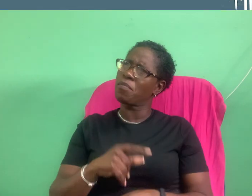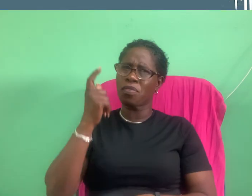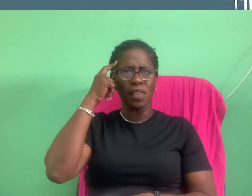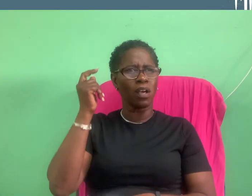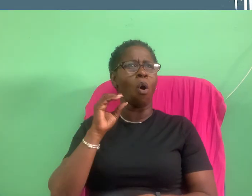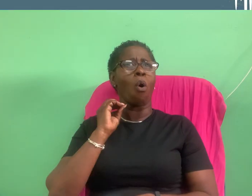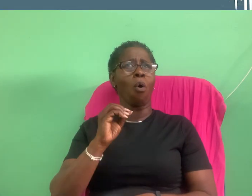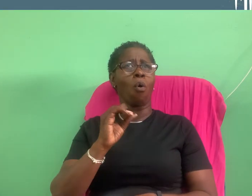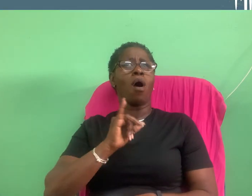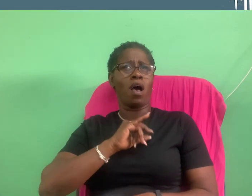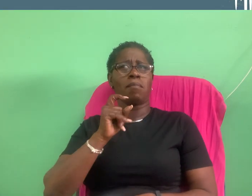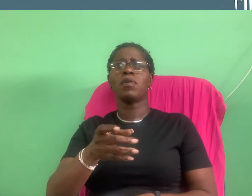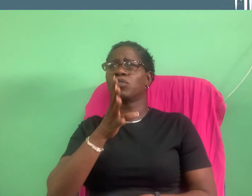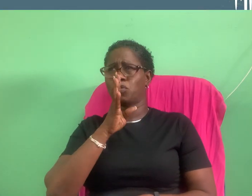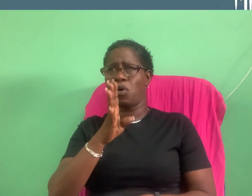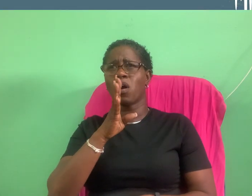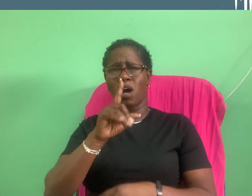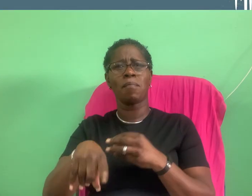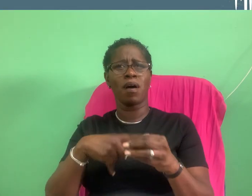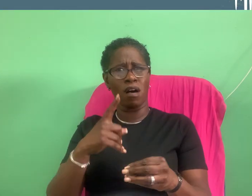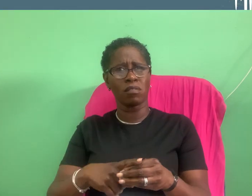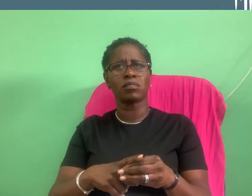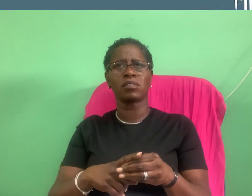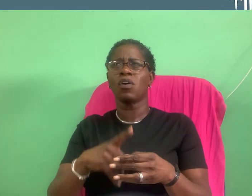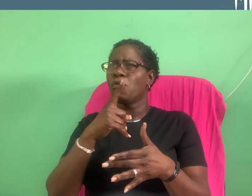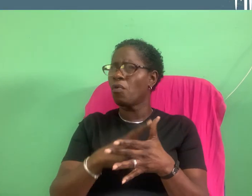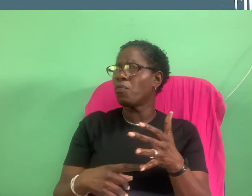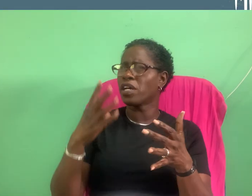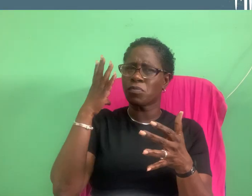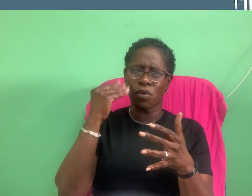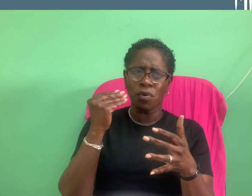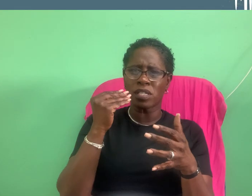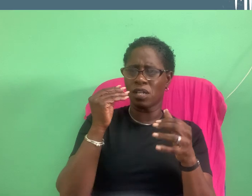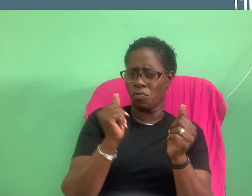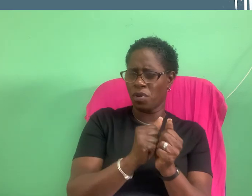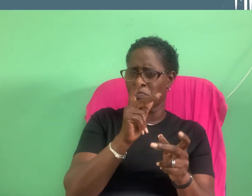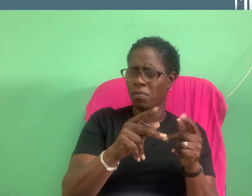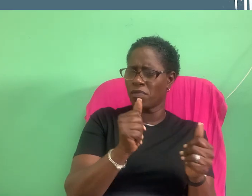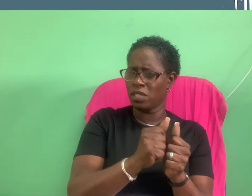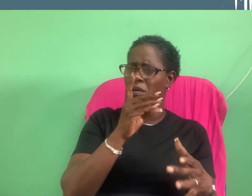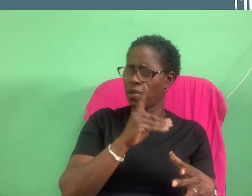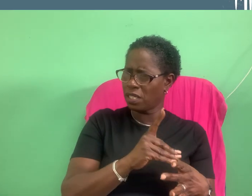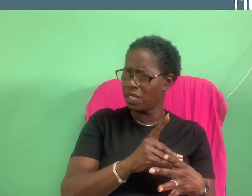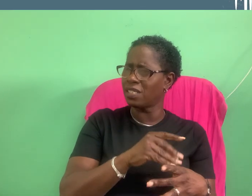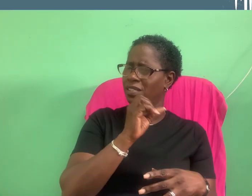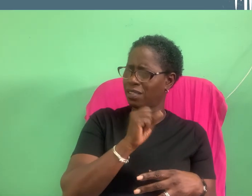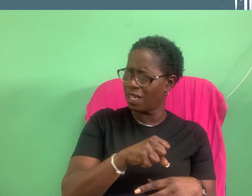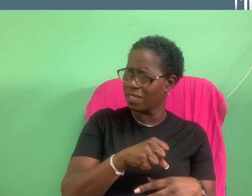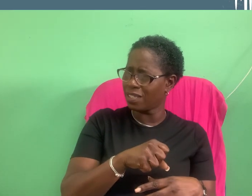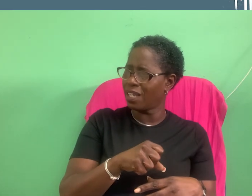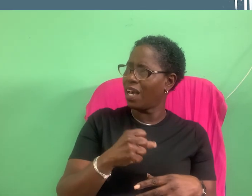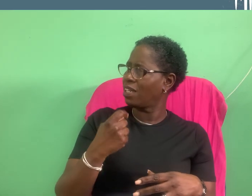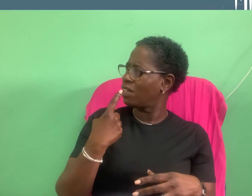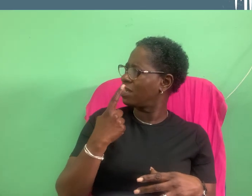talking about these layers of what we're experiencing with our friends that we're working with in our program. And at the same time, like, who else